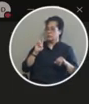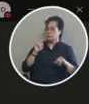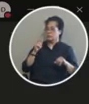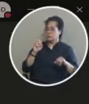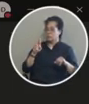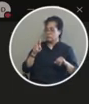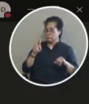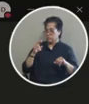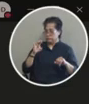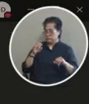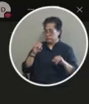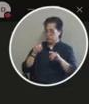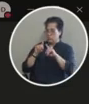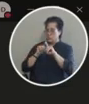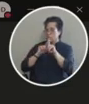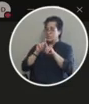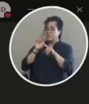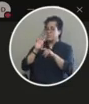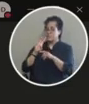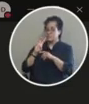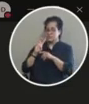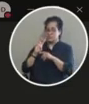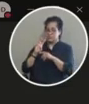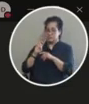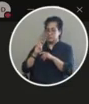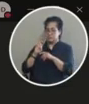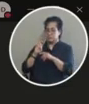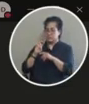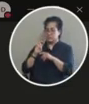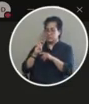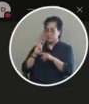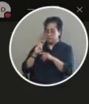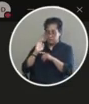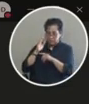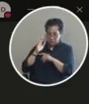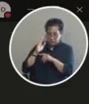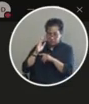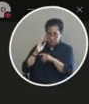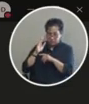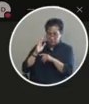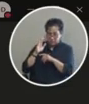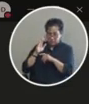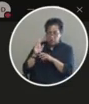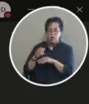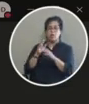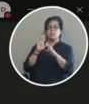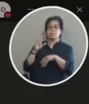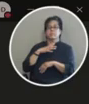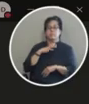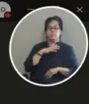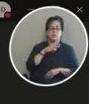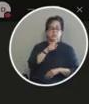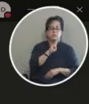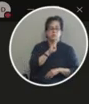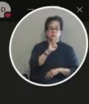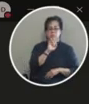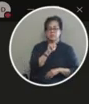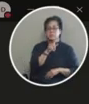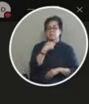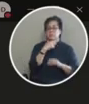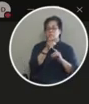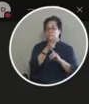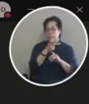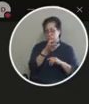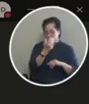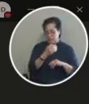If you are, please press star 6 and unmute your... Hello, this is Mr. Bryan. Oh, good afternoon. Mr. Bryan, you have 3